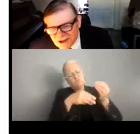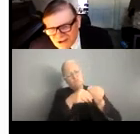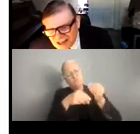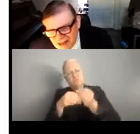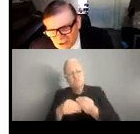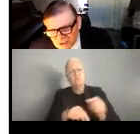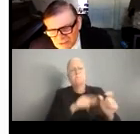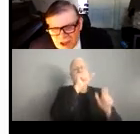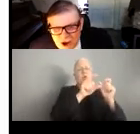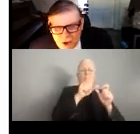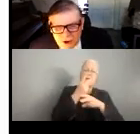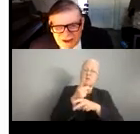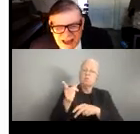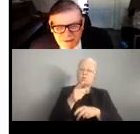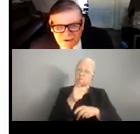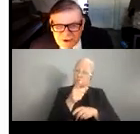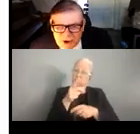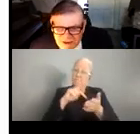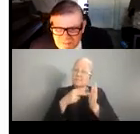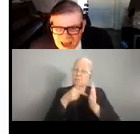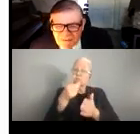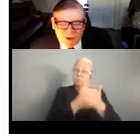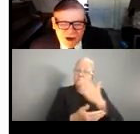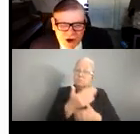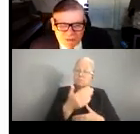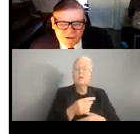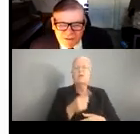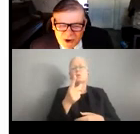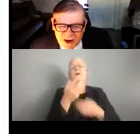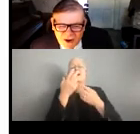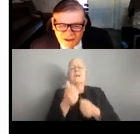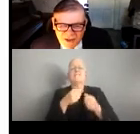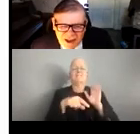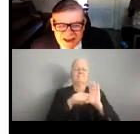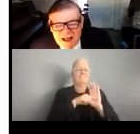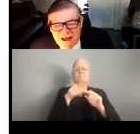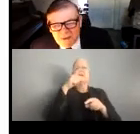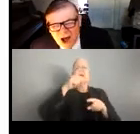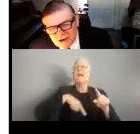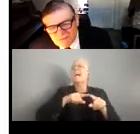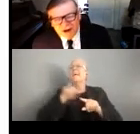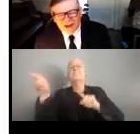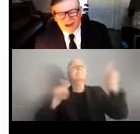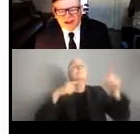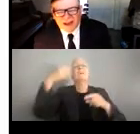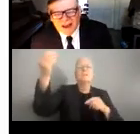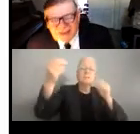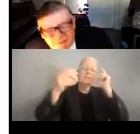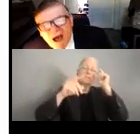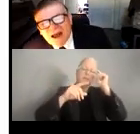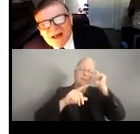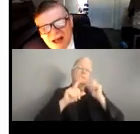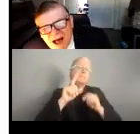you disabled? Well, you're disabled, you have an impairment which stops you from doing a lot of things, but are you prejudiced